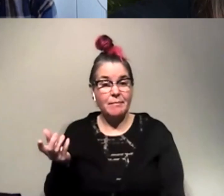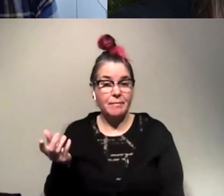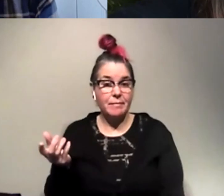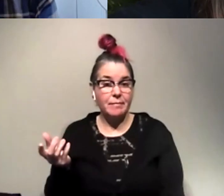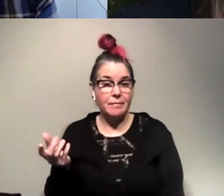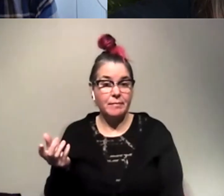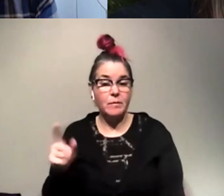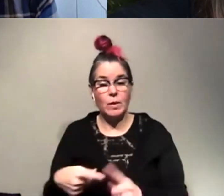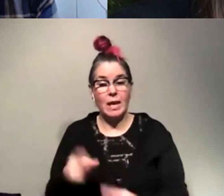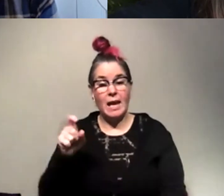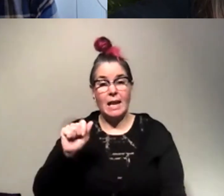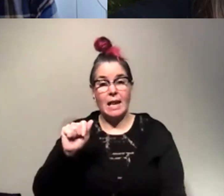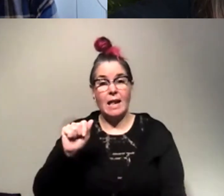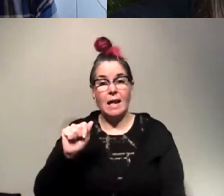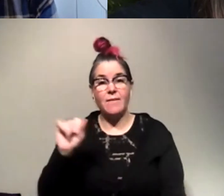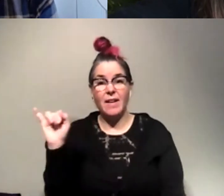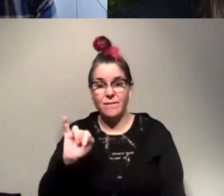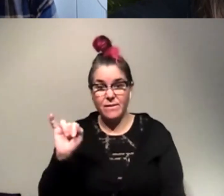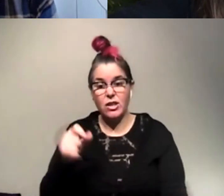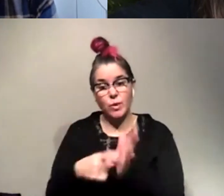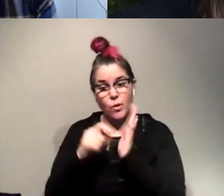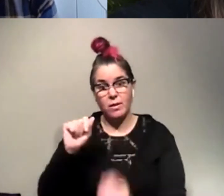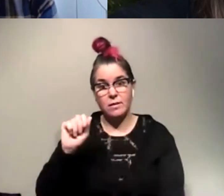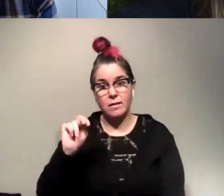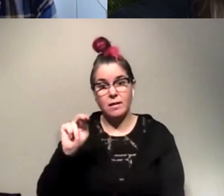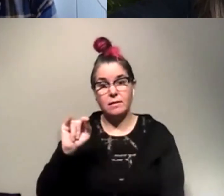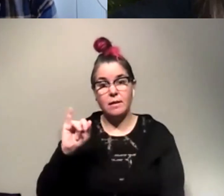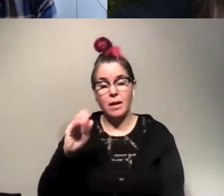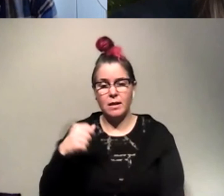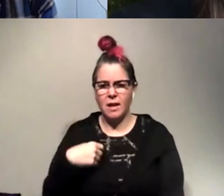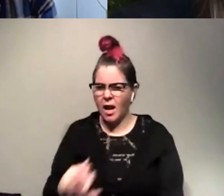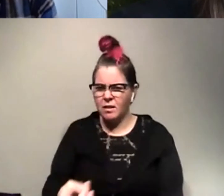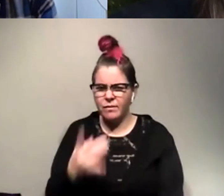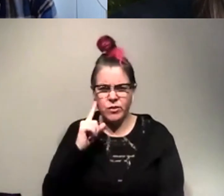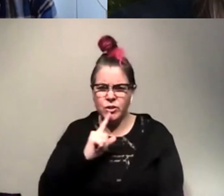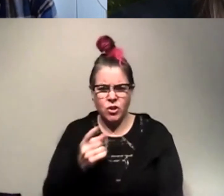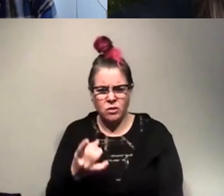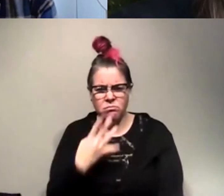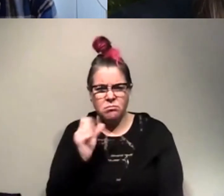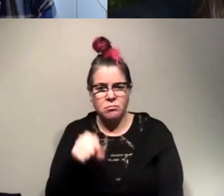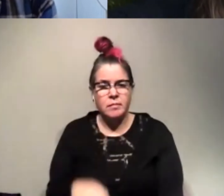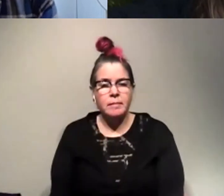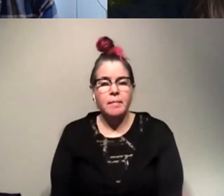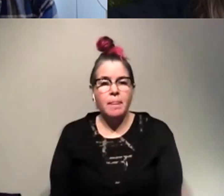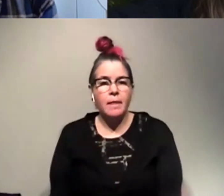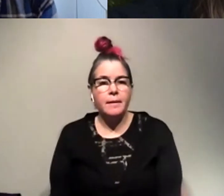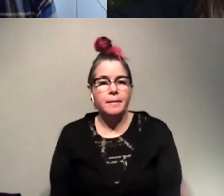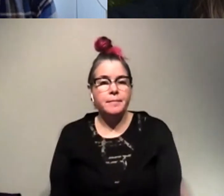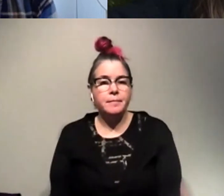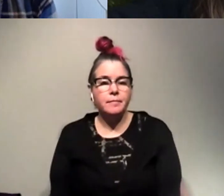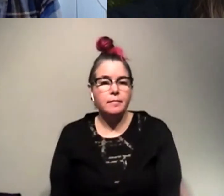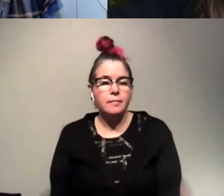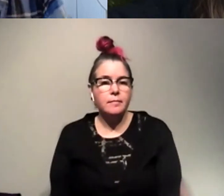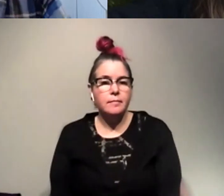I have an infection that needs antibiotics, I take them for sure. Yeah. You know,